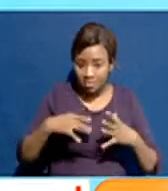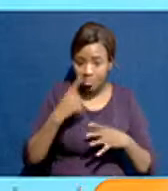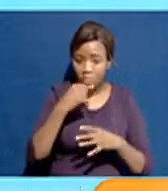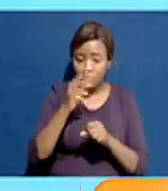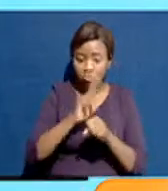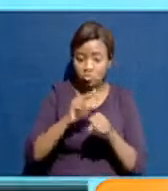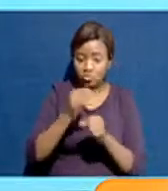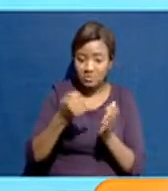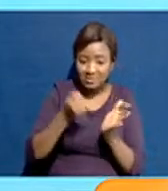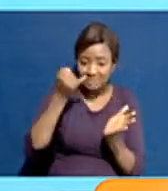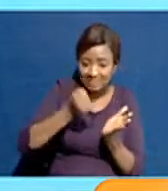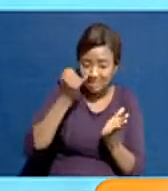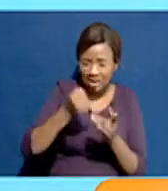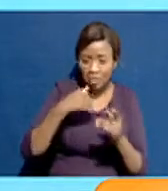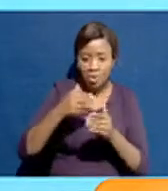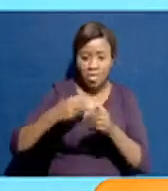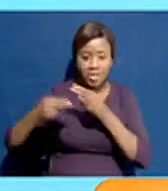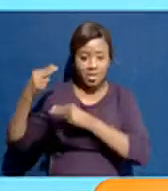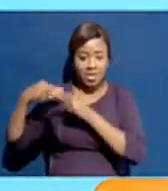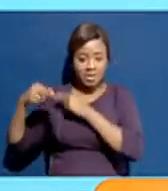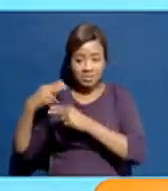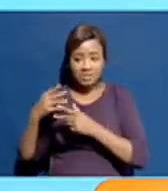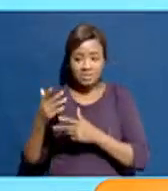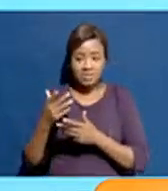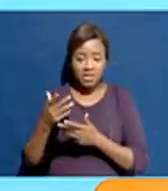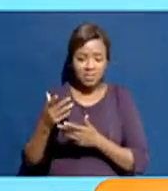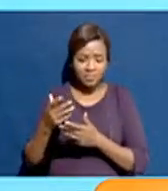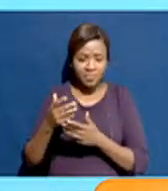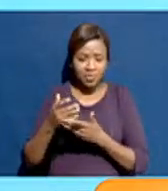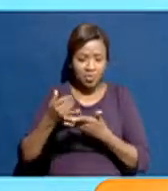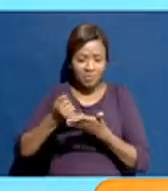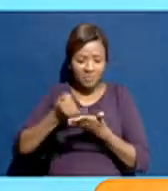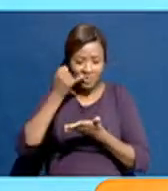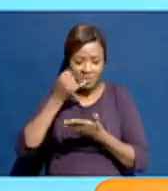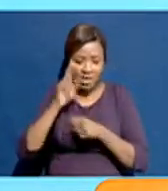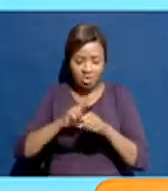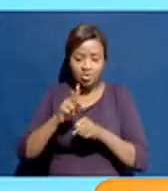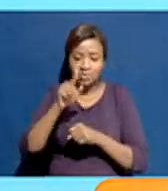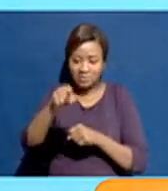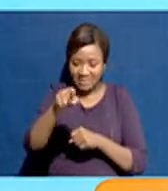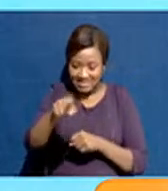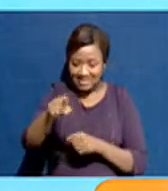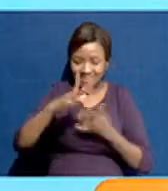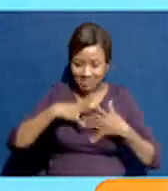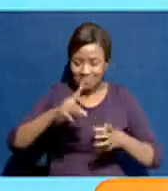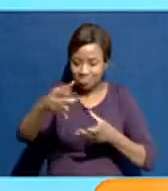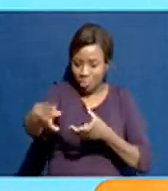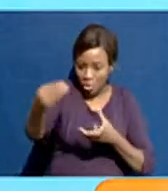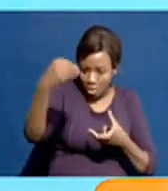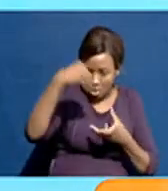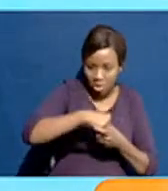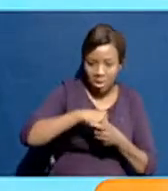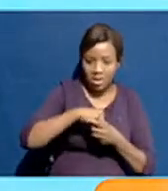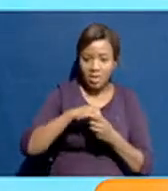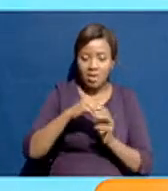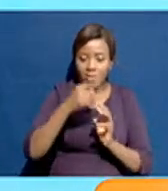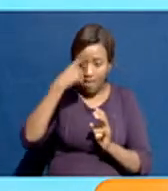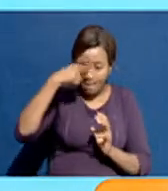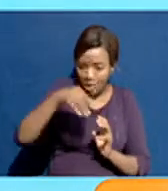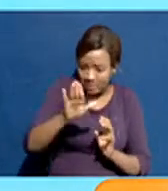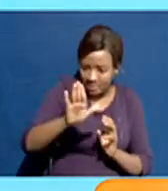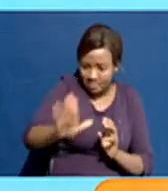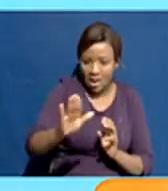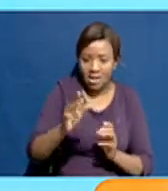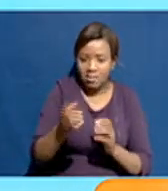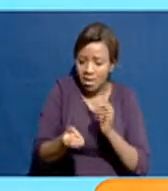of drug use should be having the real voice in the program that is designed and the policies belongs to them.